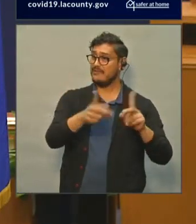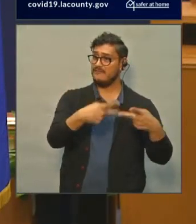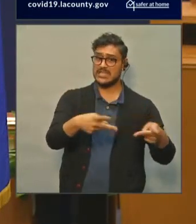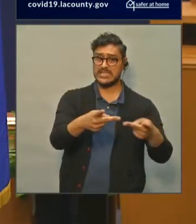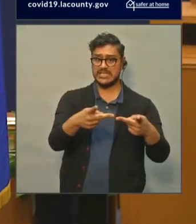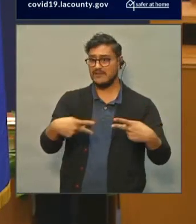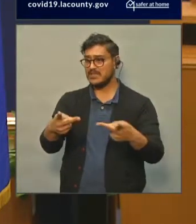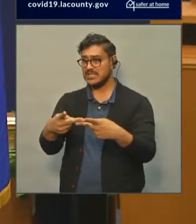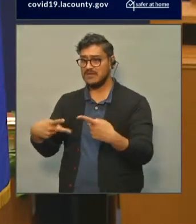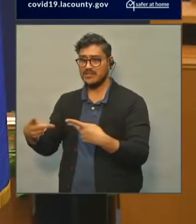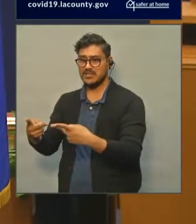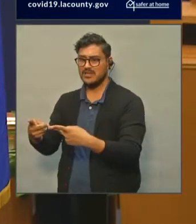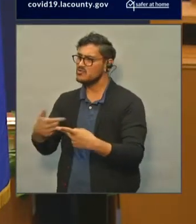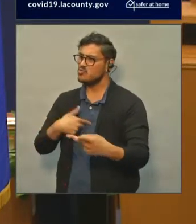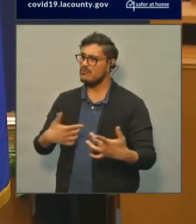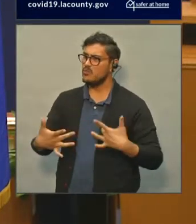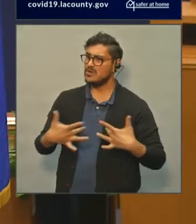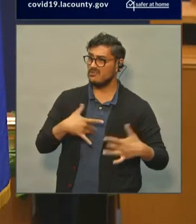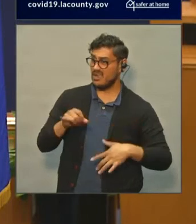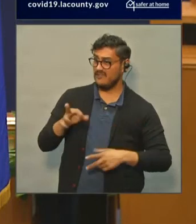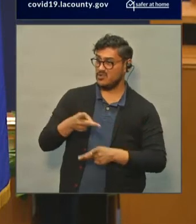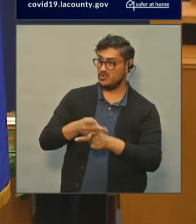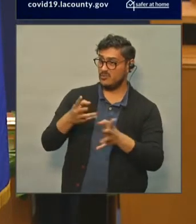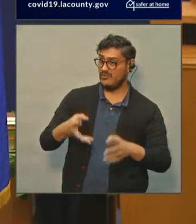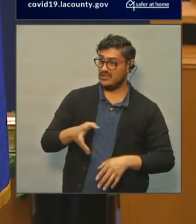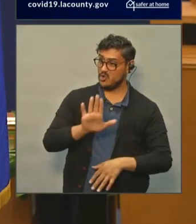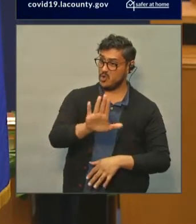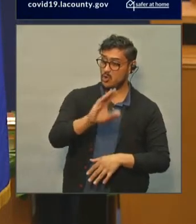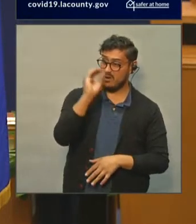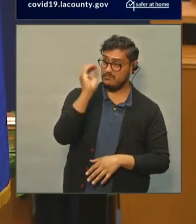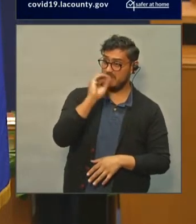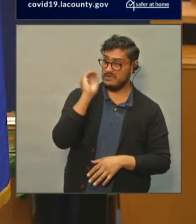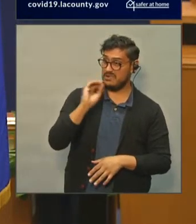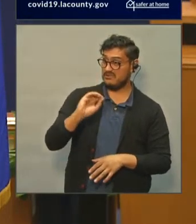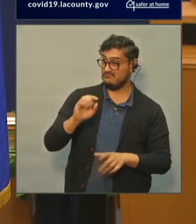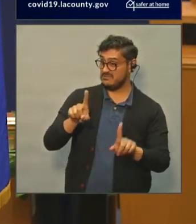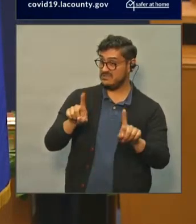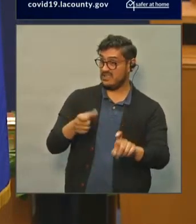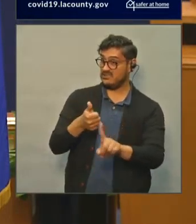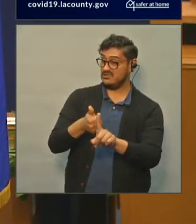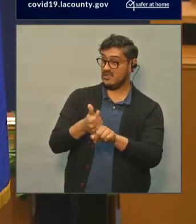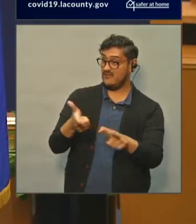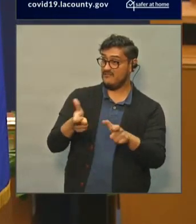the supervisor thinks that the testing is happening quickly enough. Thank you.